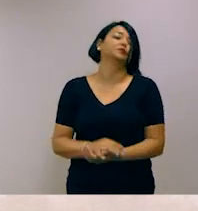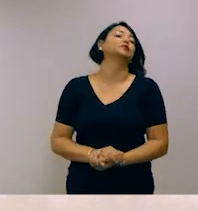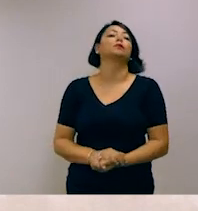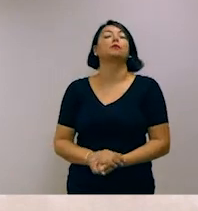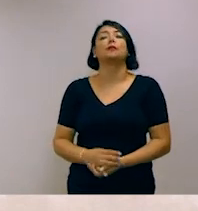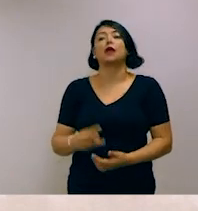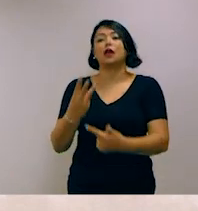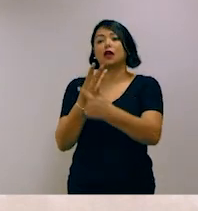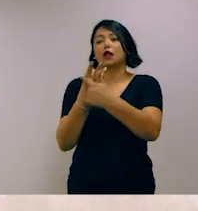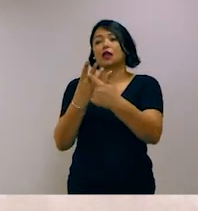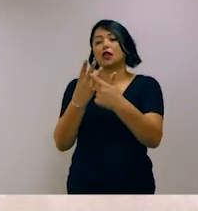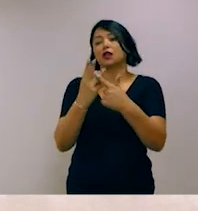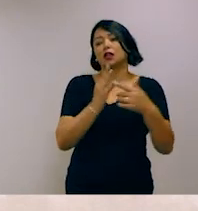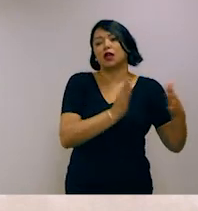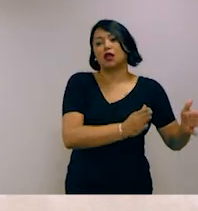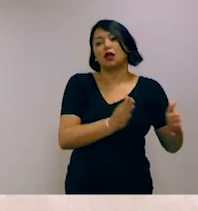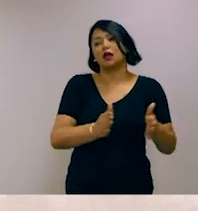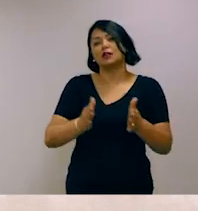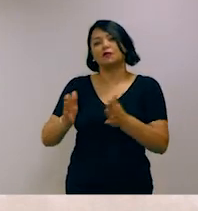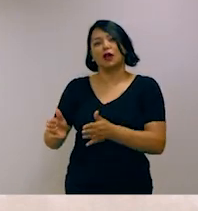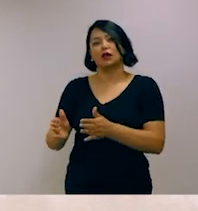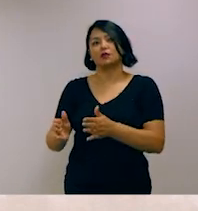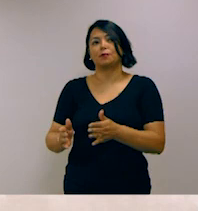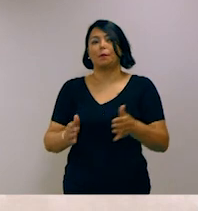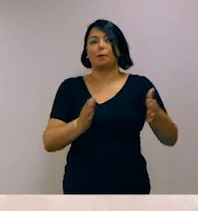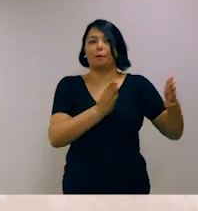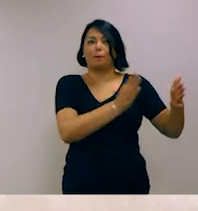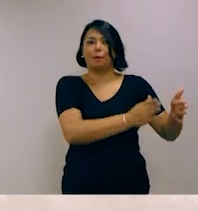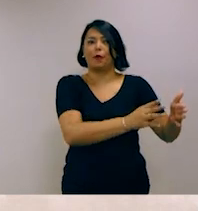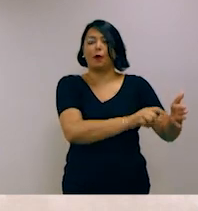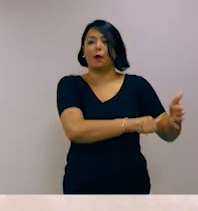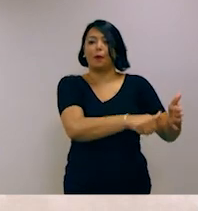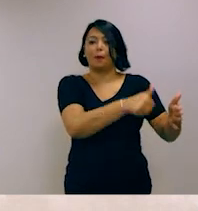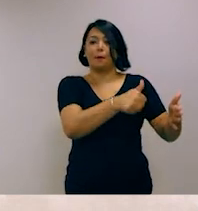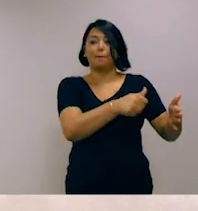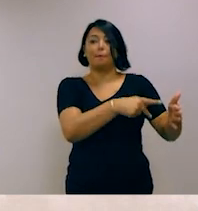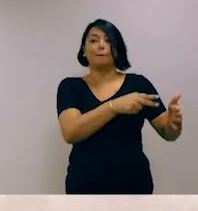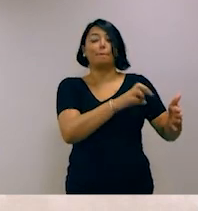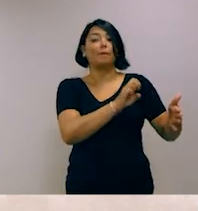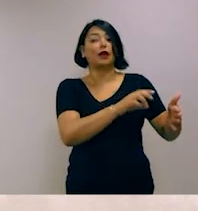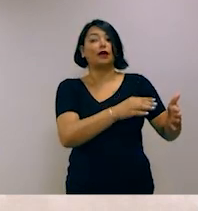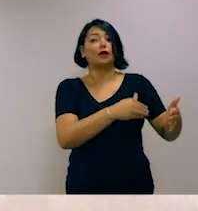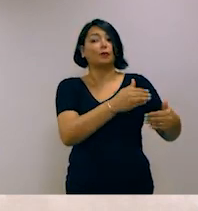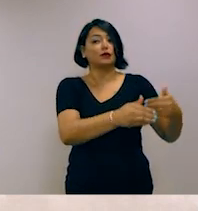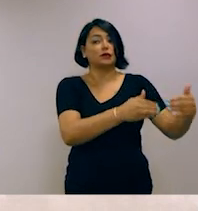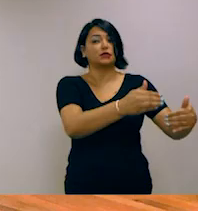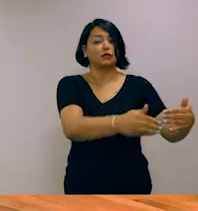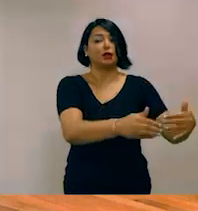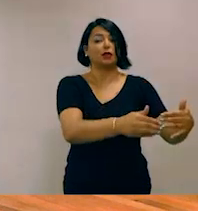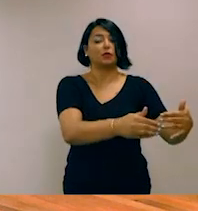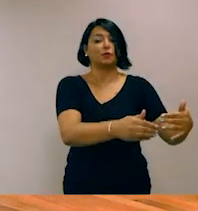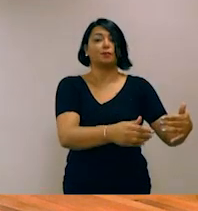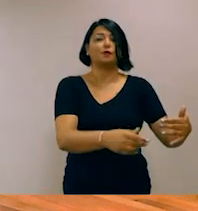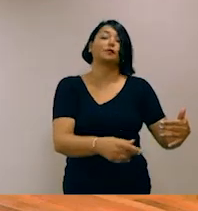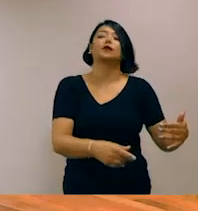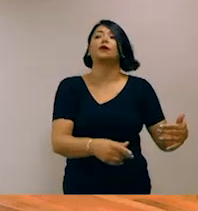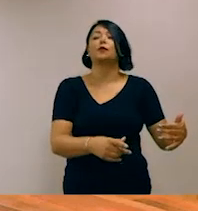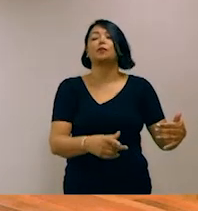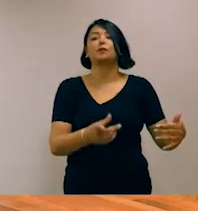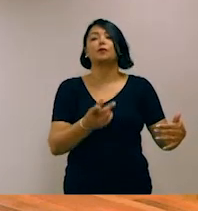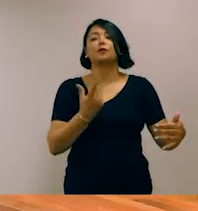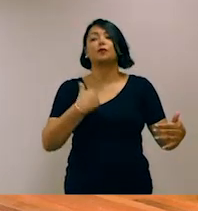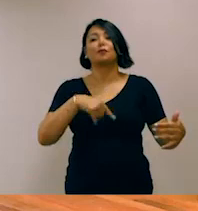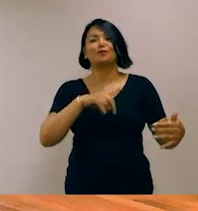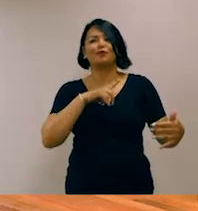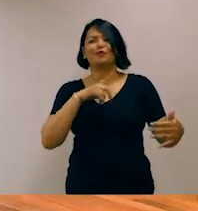three processing phases, which are the pre-processing, the classification, and the validation. During the pre-processing